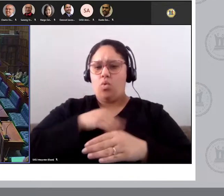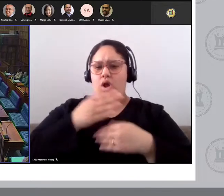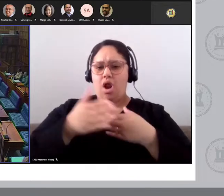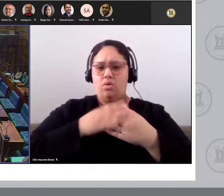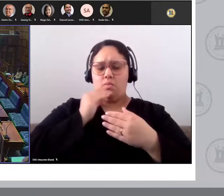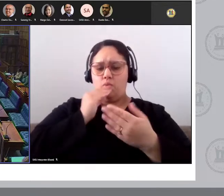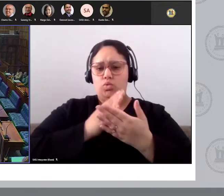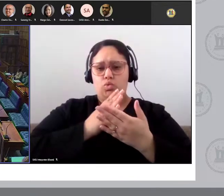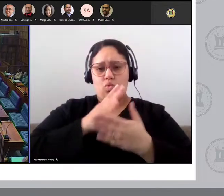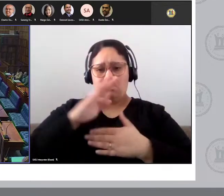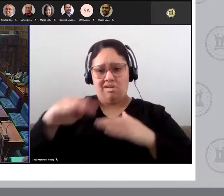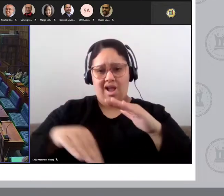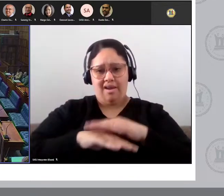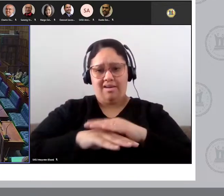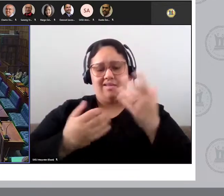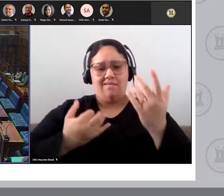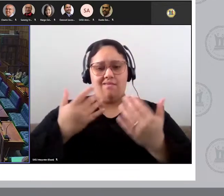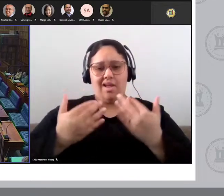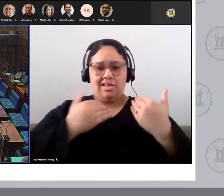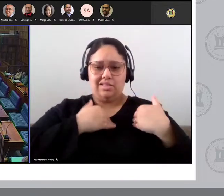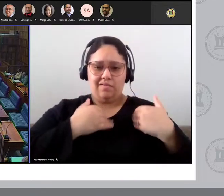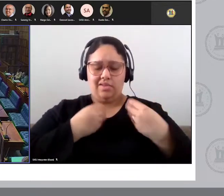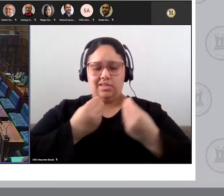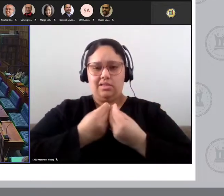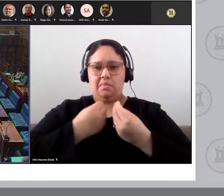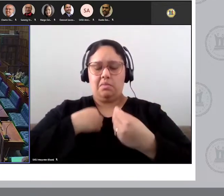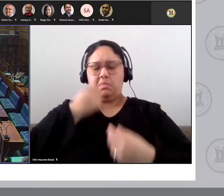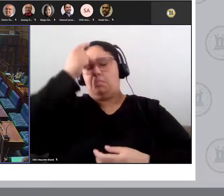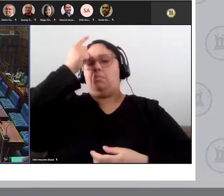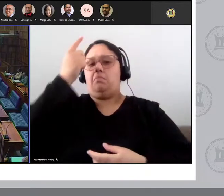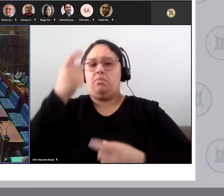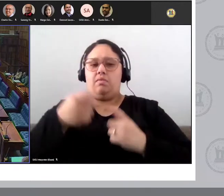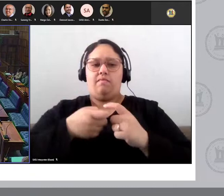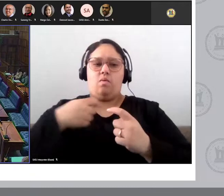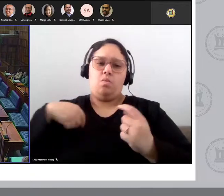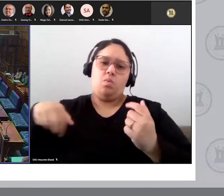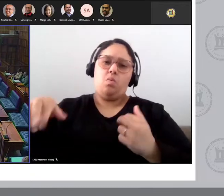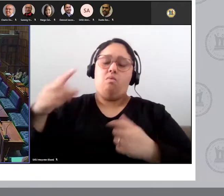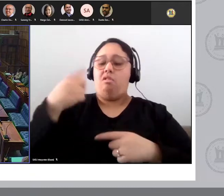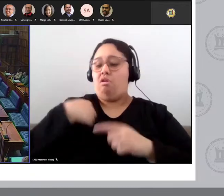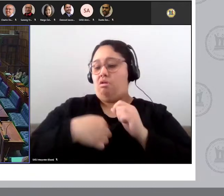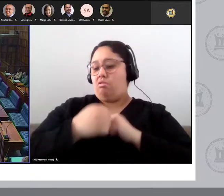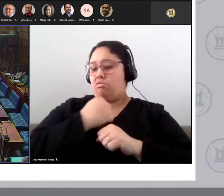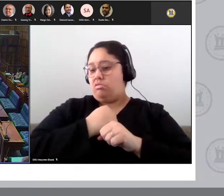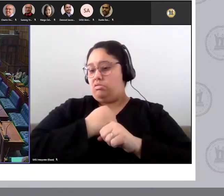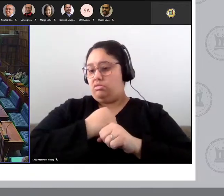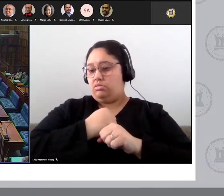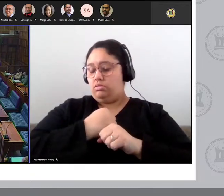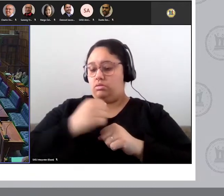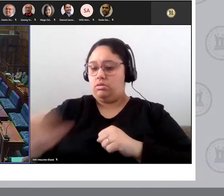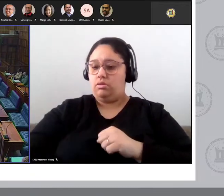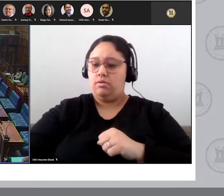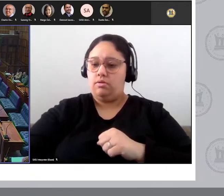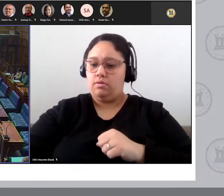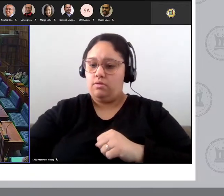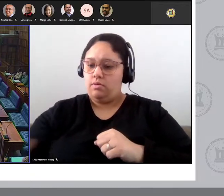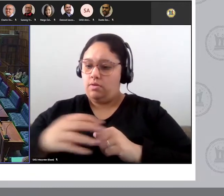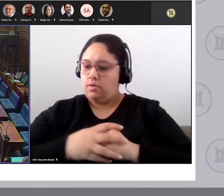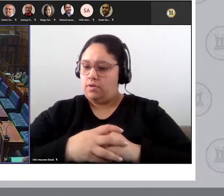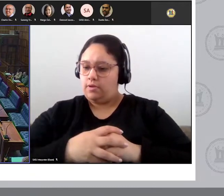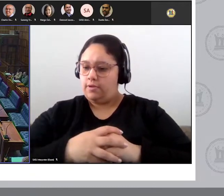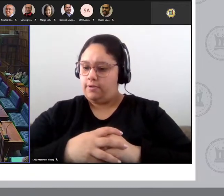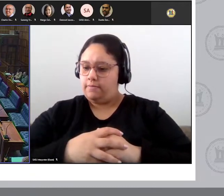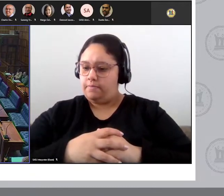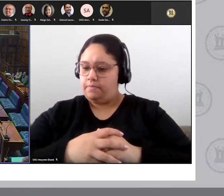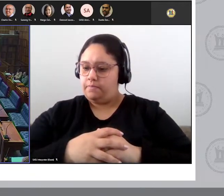this falls under fire safety, but just something that just came to me from our walkabout last year. We just wanted to check. So